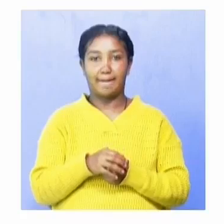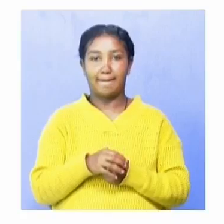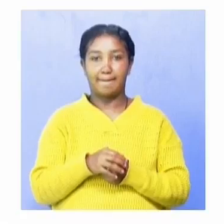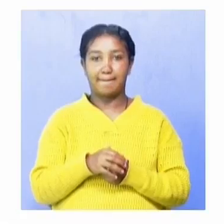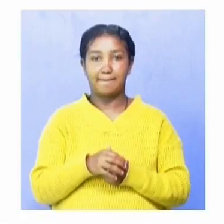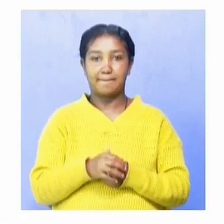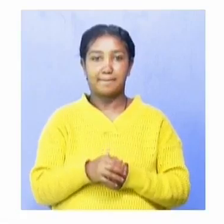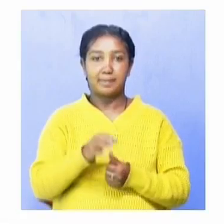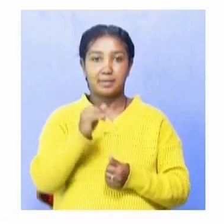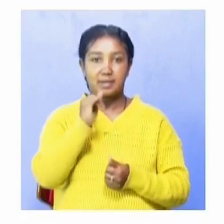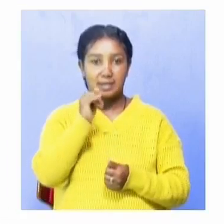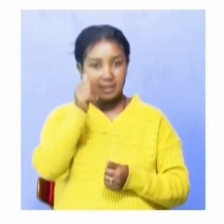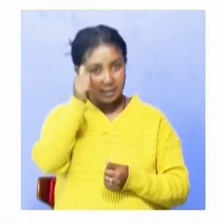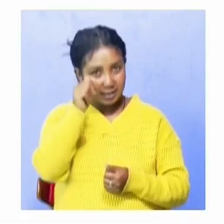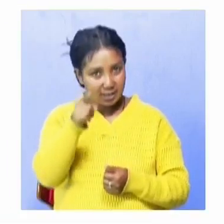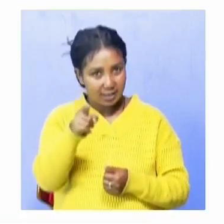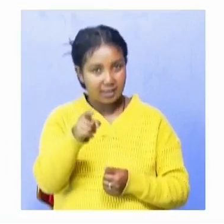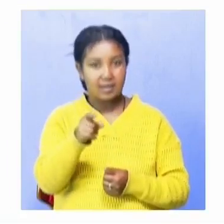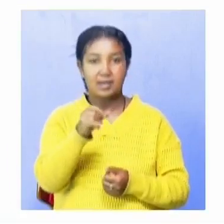he,